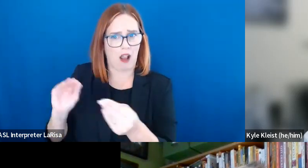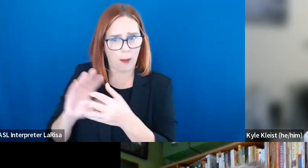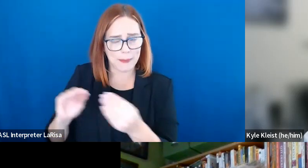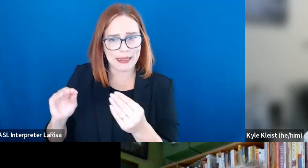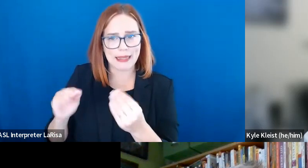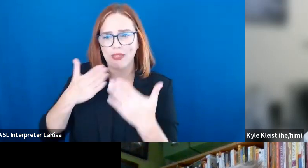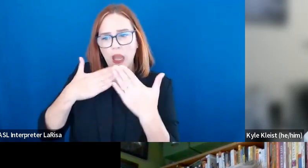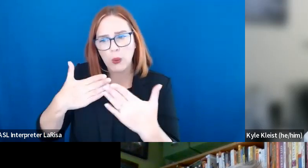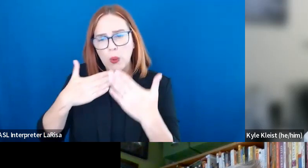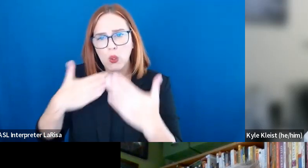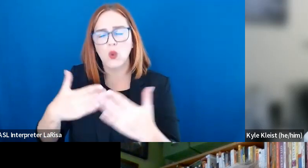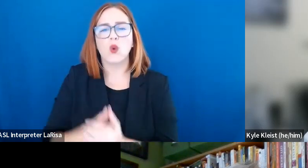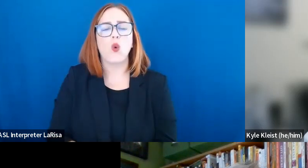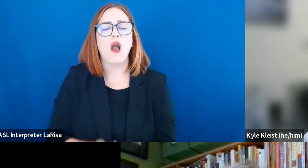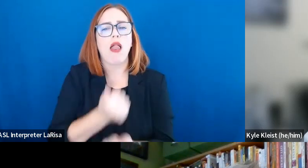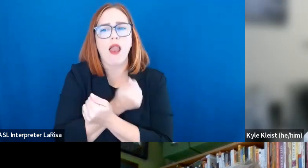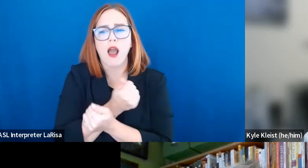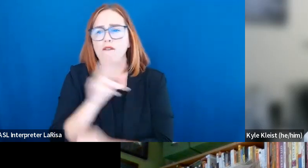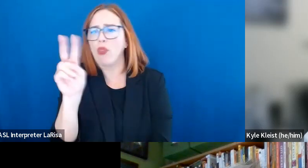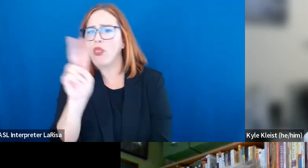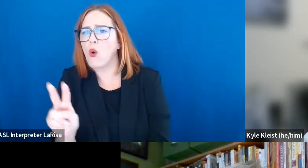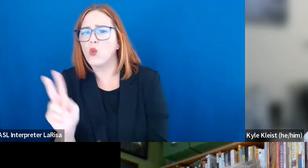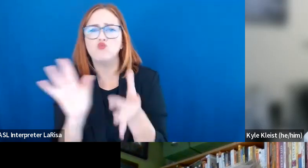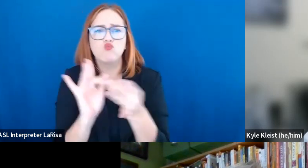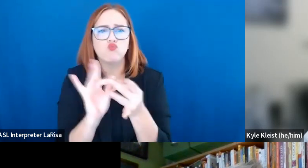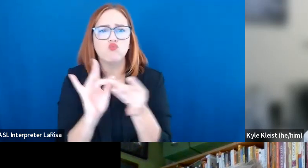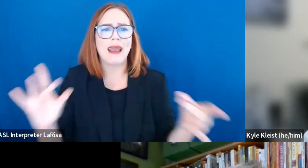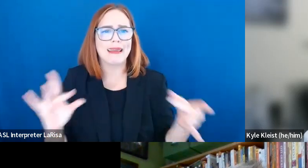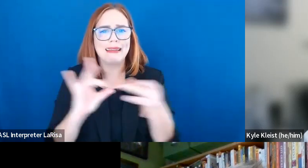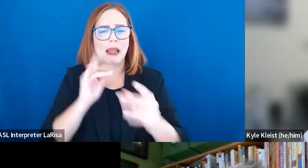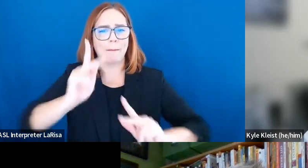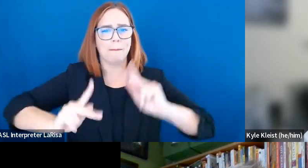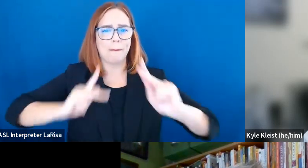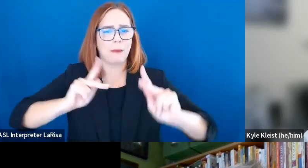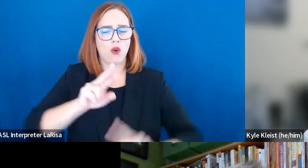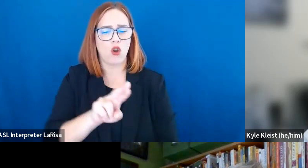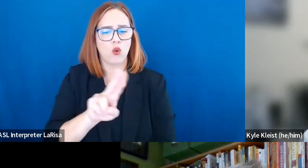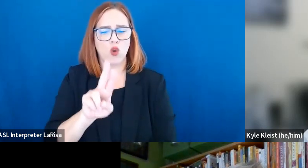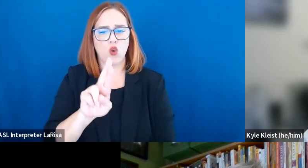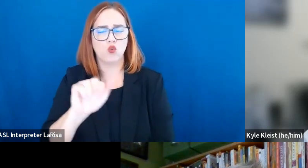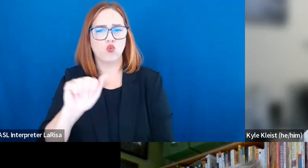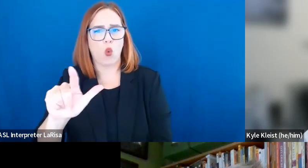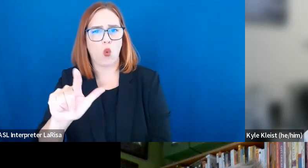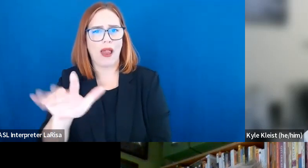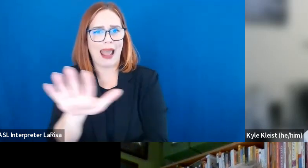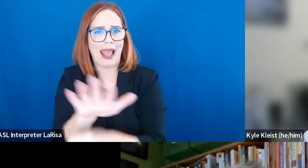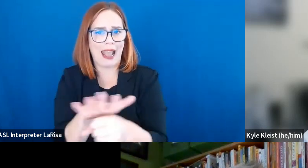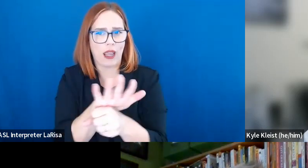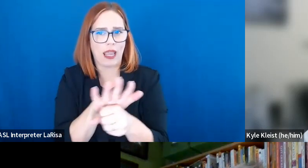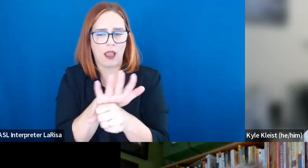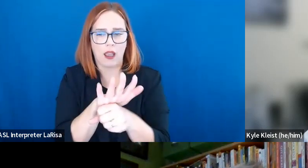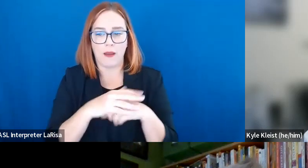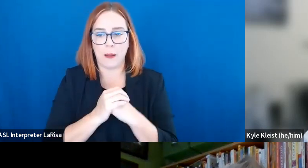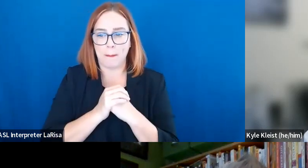talked about connecting people in rural areas. For those of you, my center